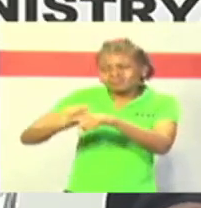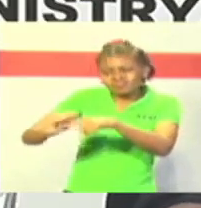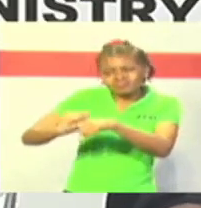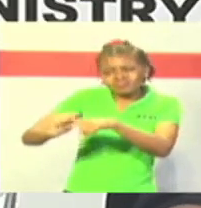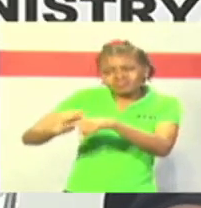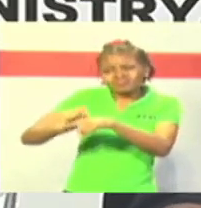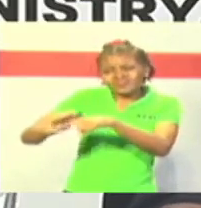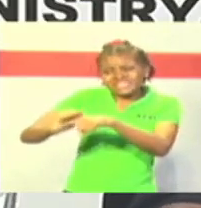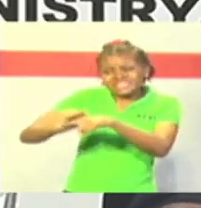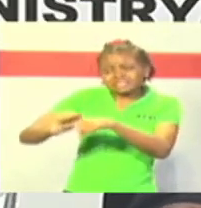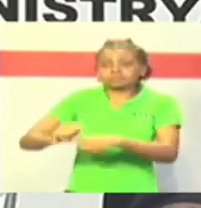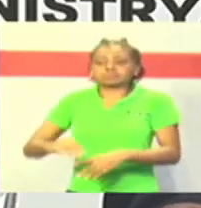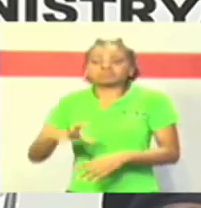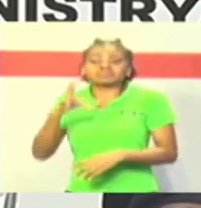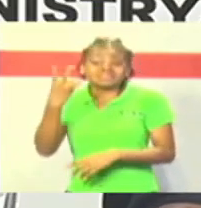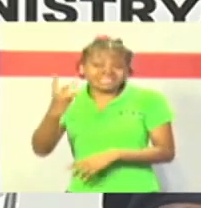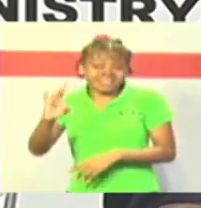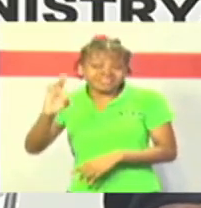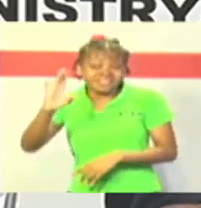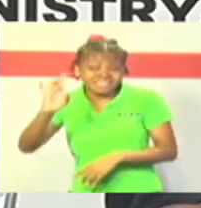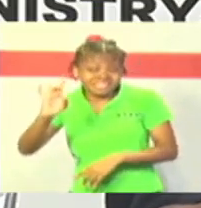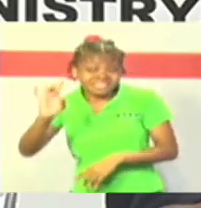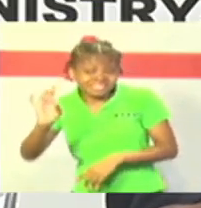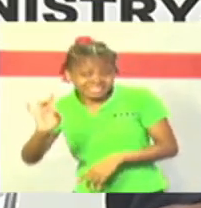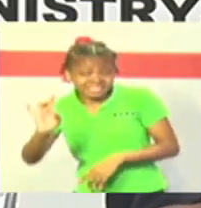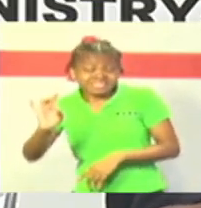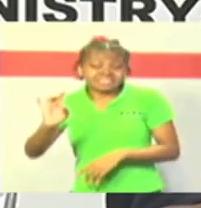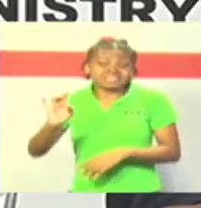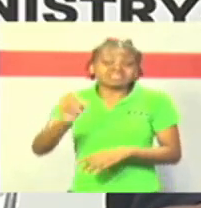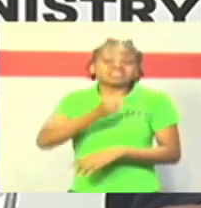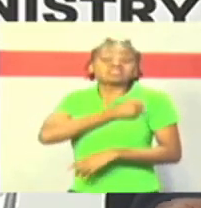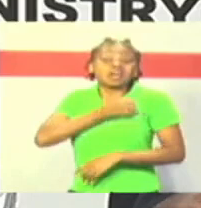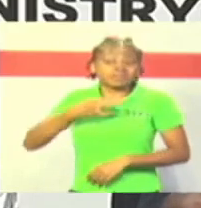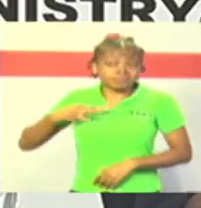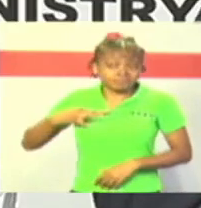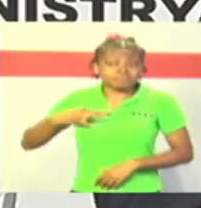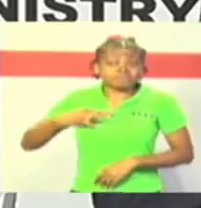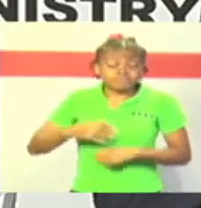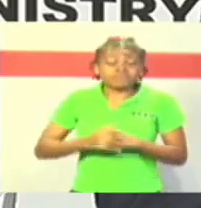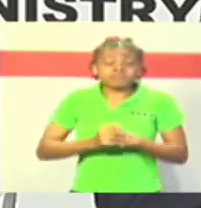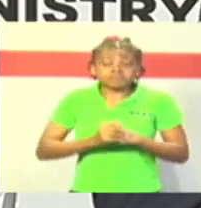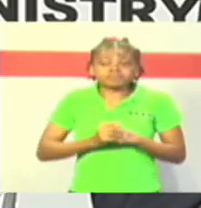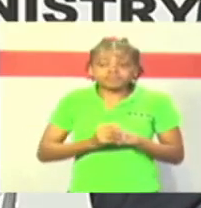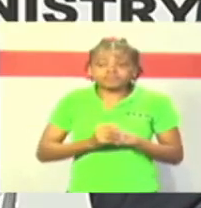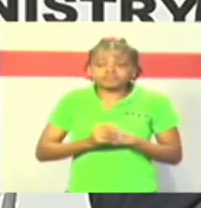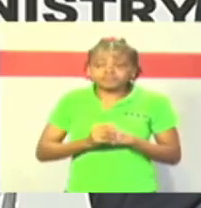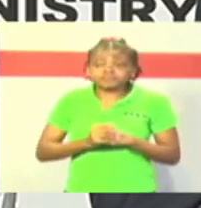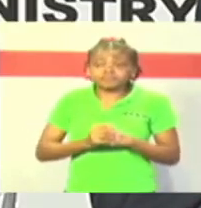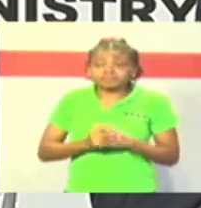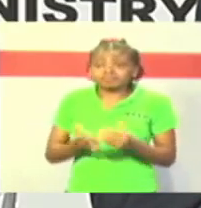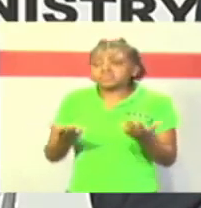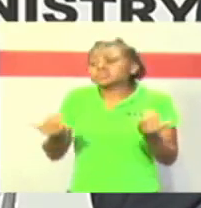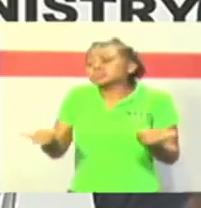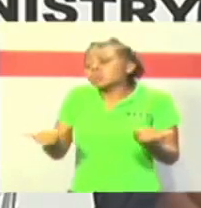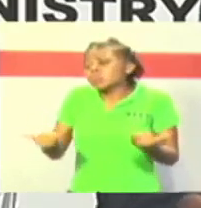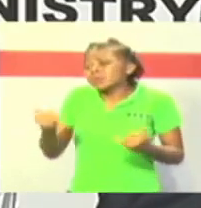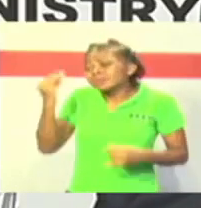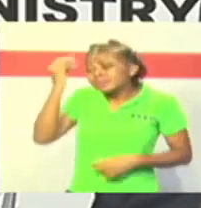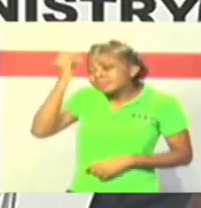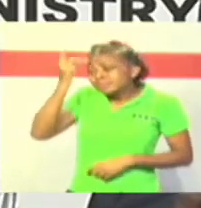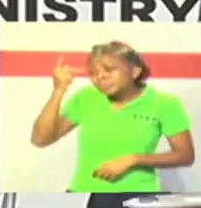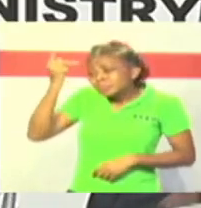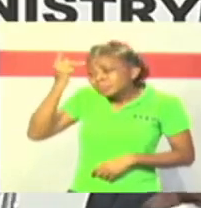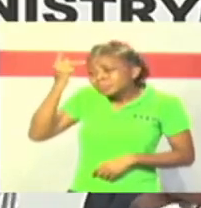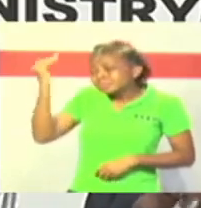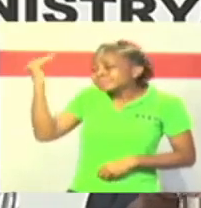778 members of staff. Psychosocial support and mental health awareness, and